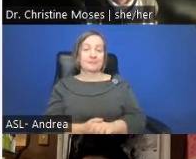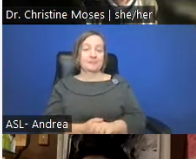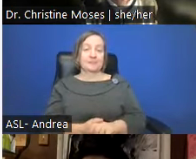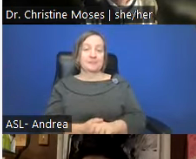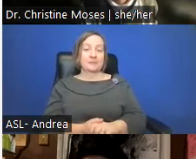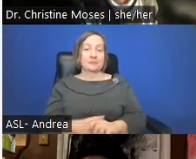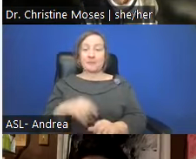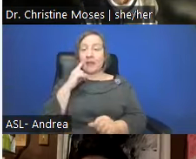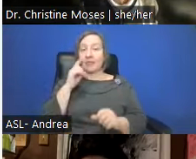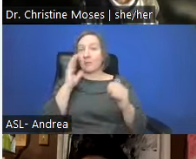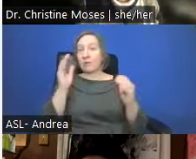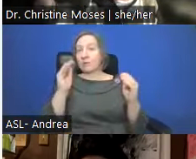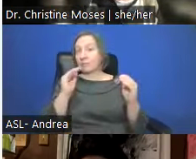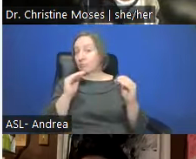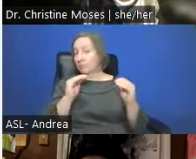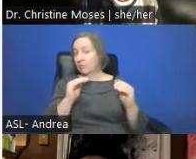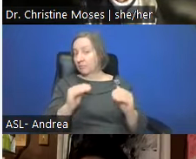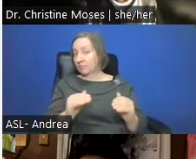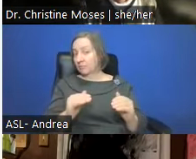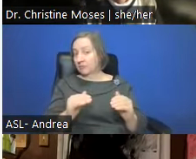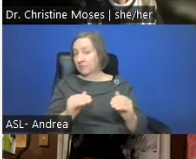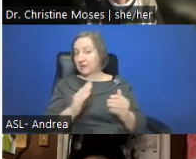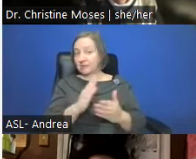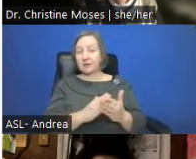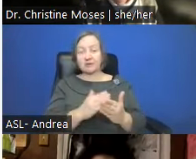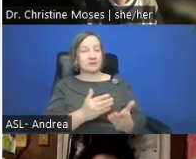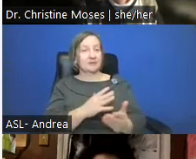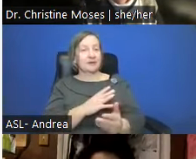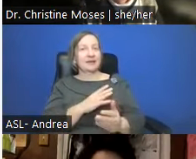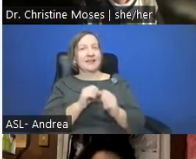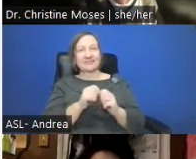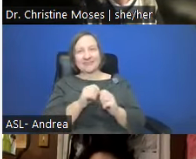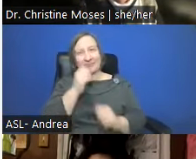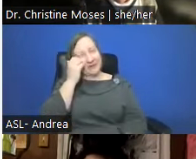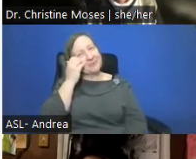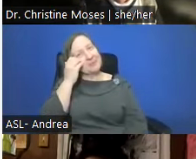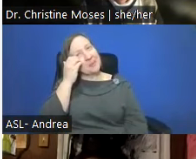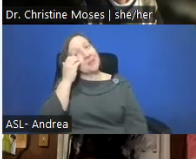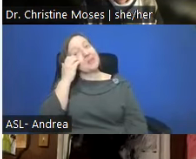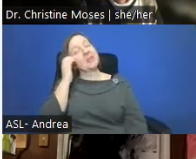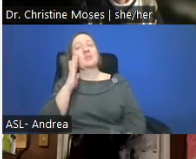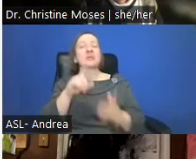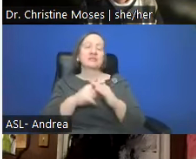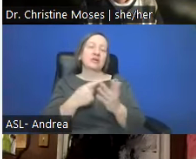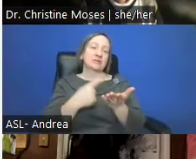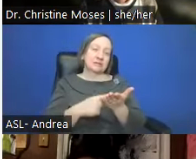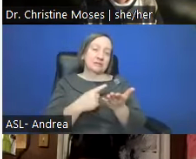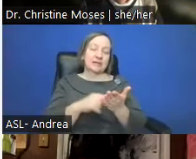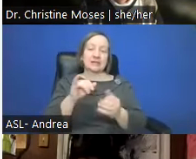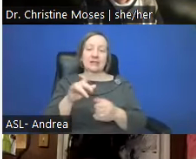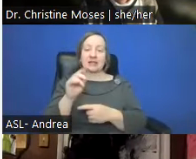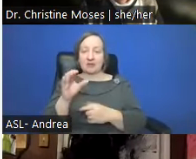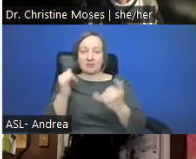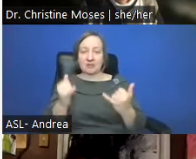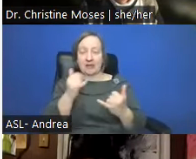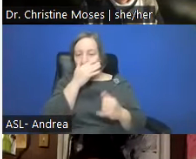I think we'll be moving to the next portion. Go ahead. Okay, cool. Sweet. I'll just keep going then. So we're going to start discussing the document now that